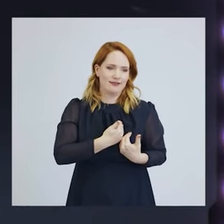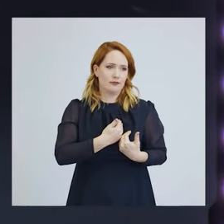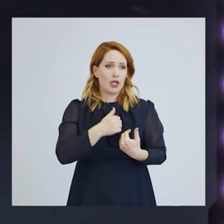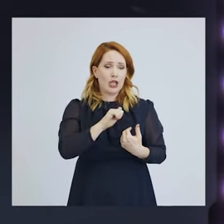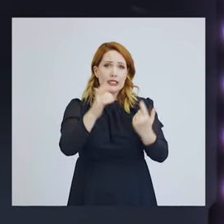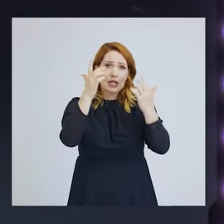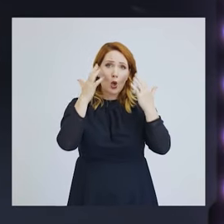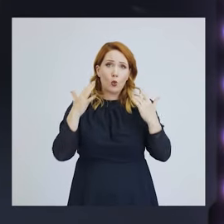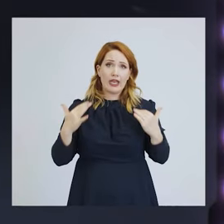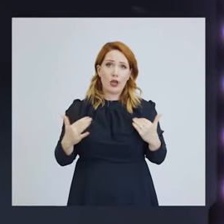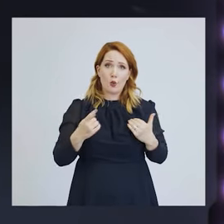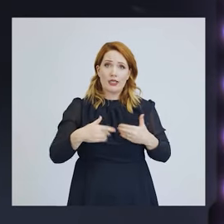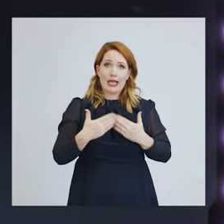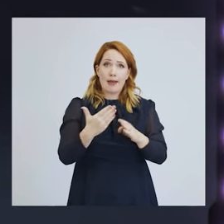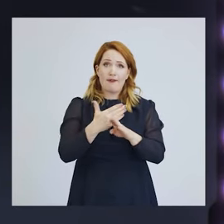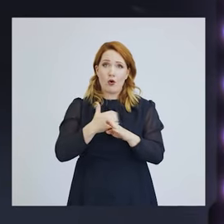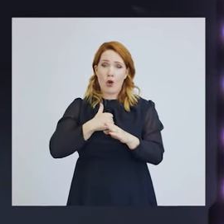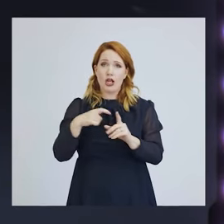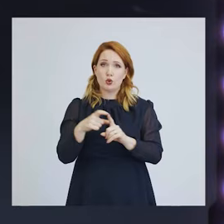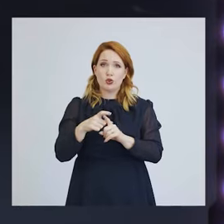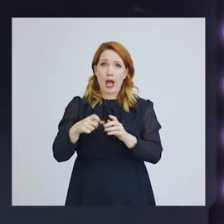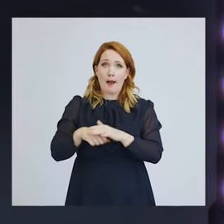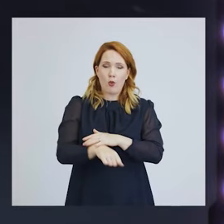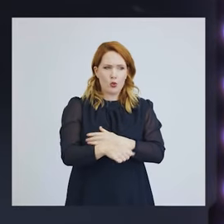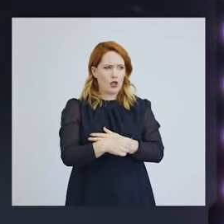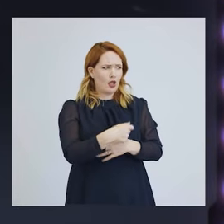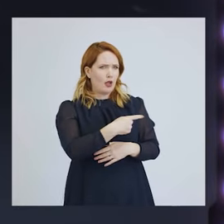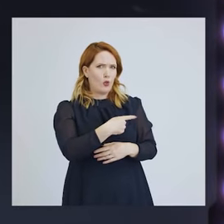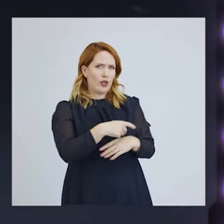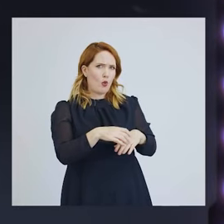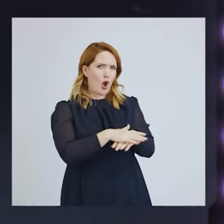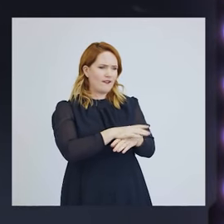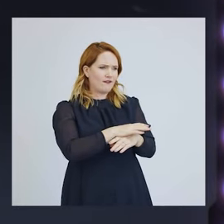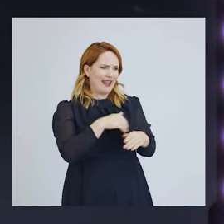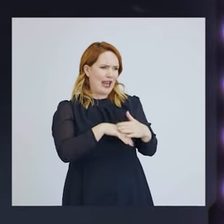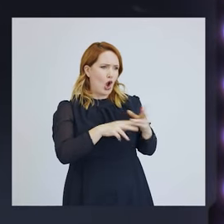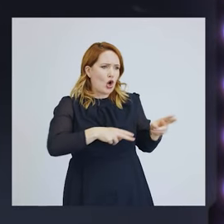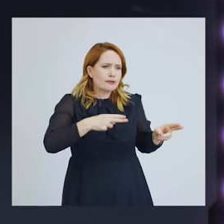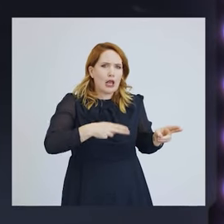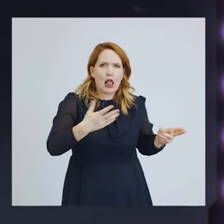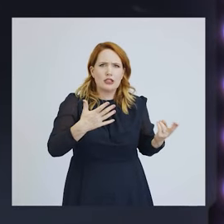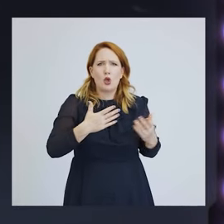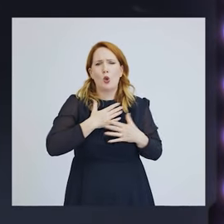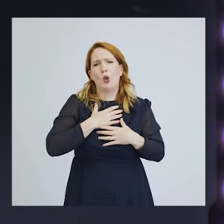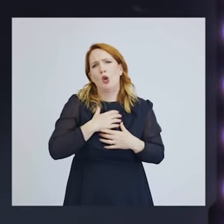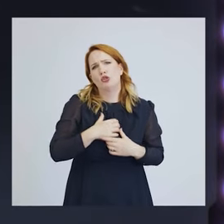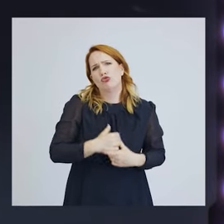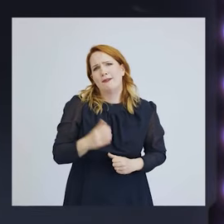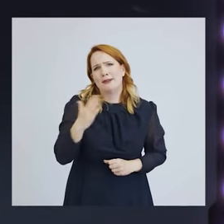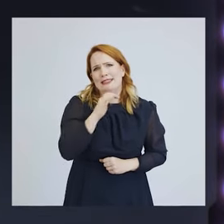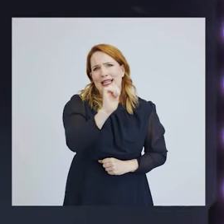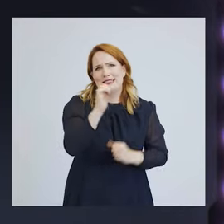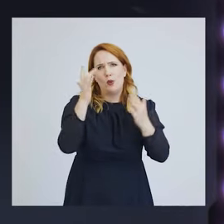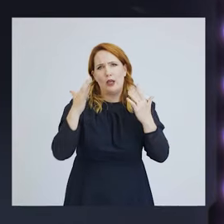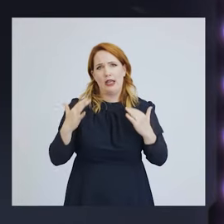Met the girl of his dreams. But his wedding ended up being the day before Thea was born. We were in hospital and it was just such a big grief for us